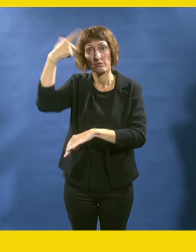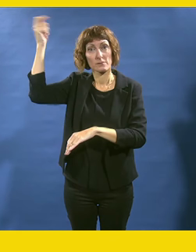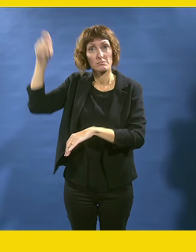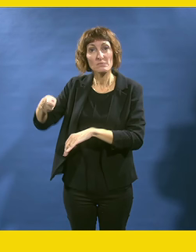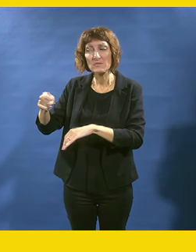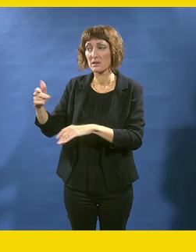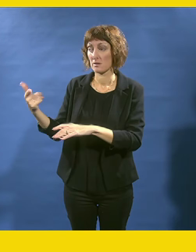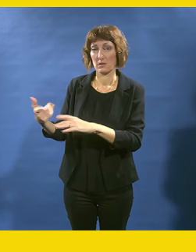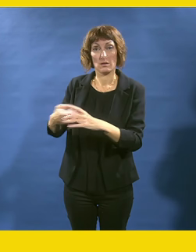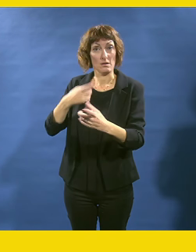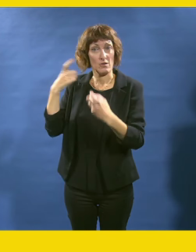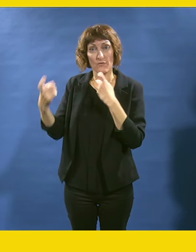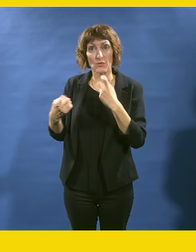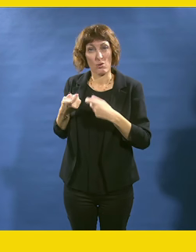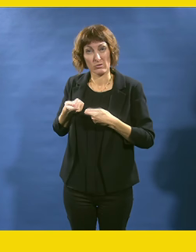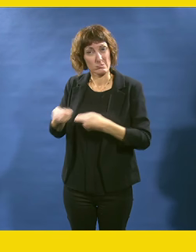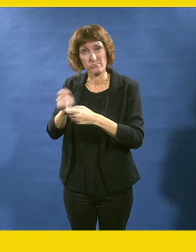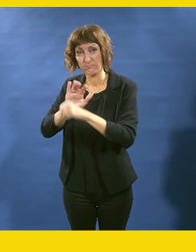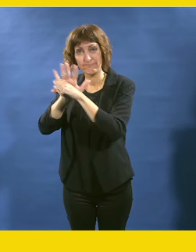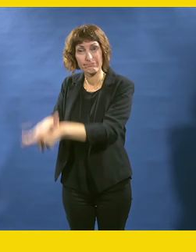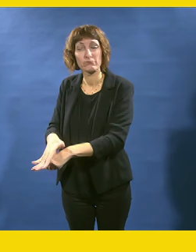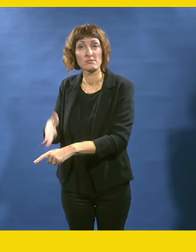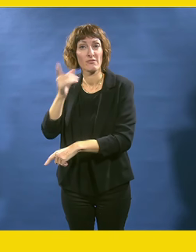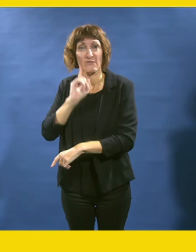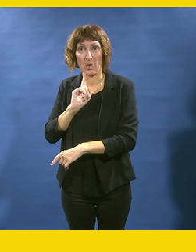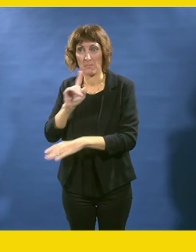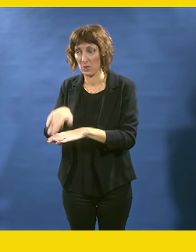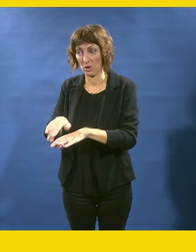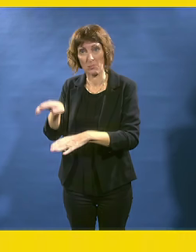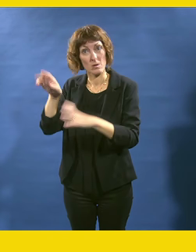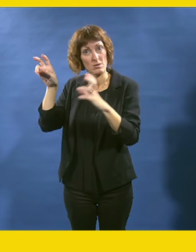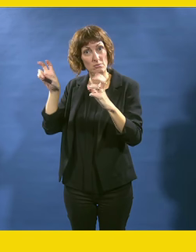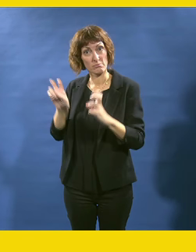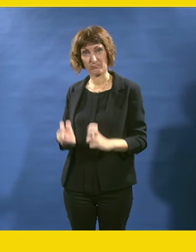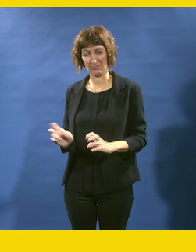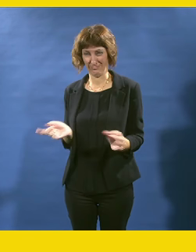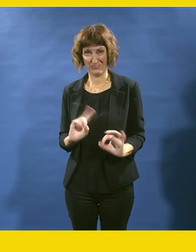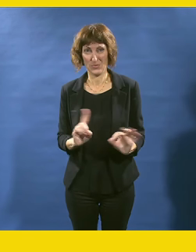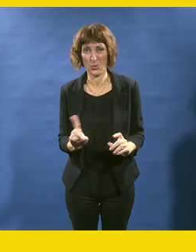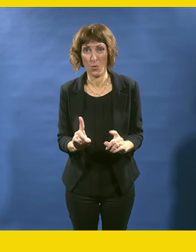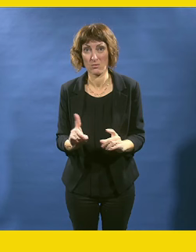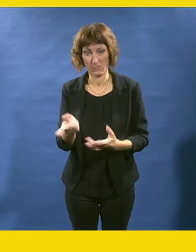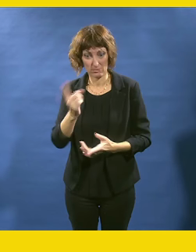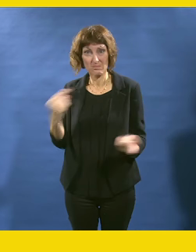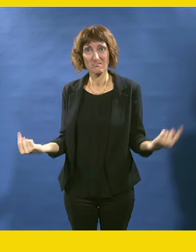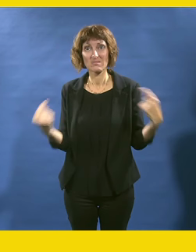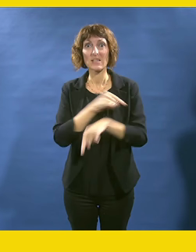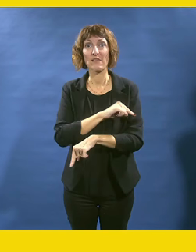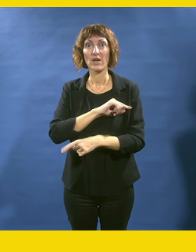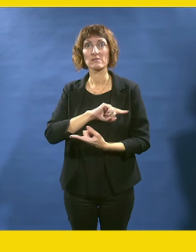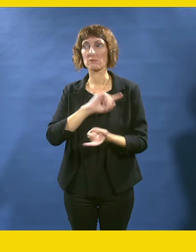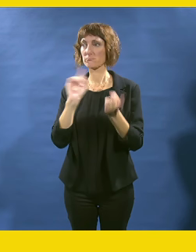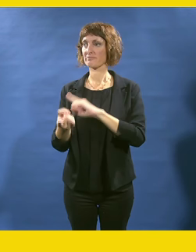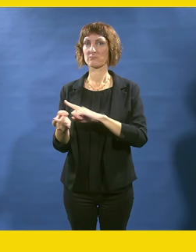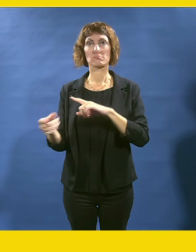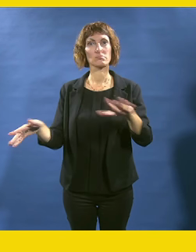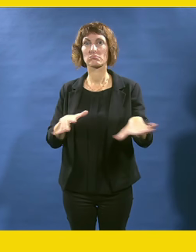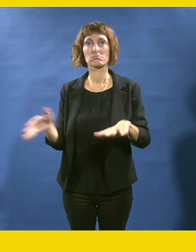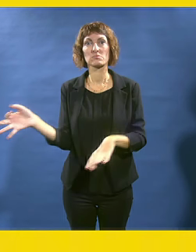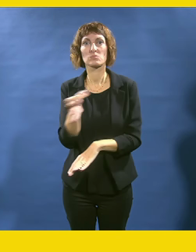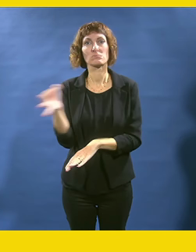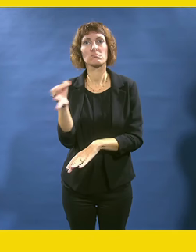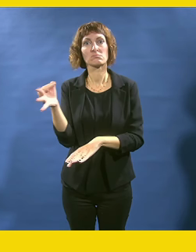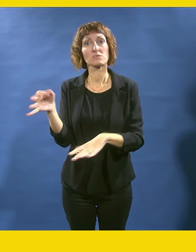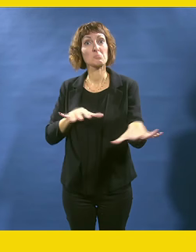a systematic and institutionalization form. I stand before you today as